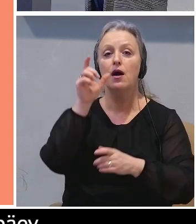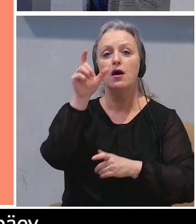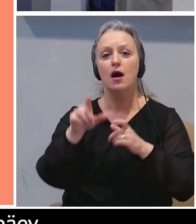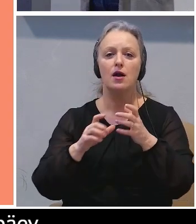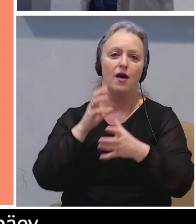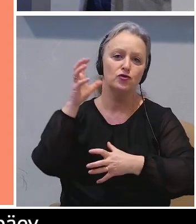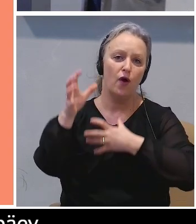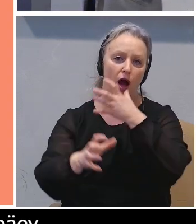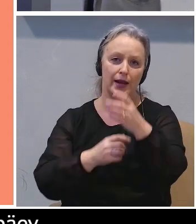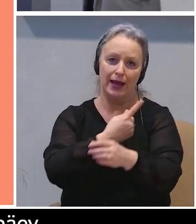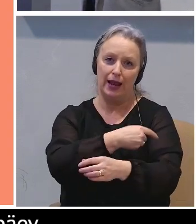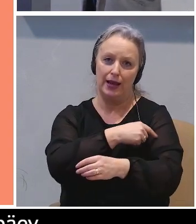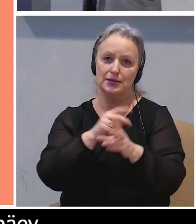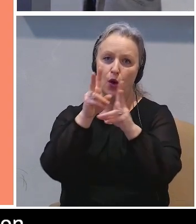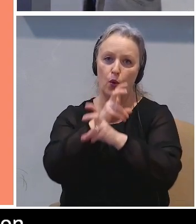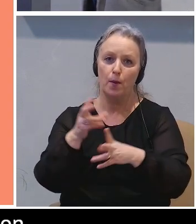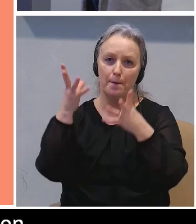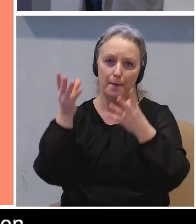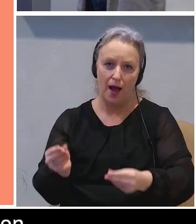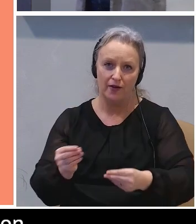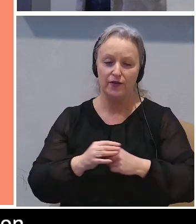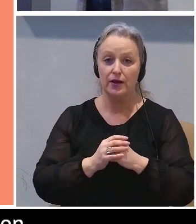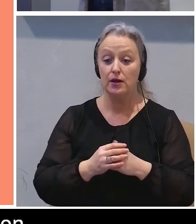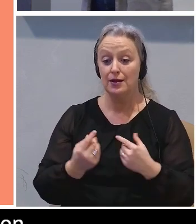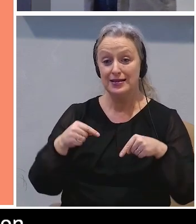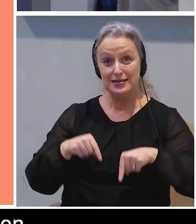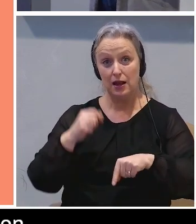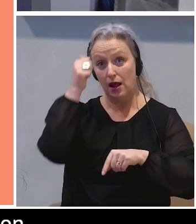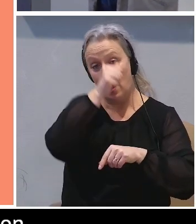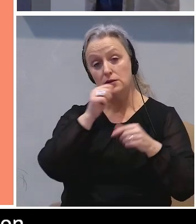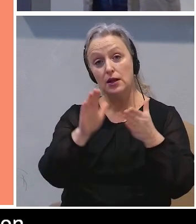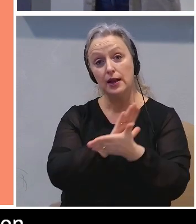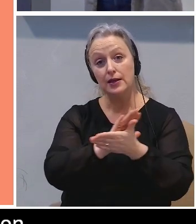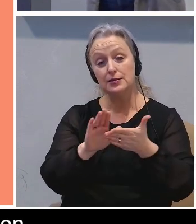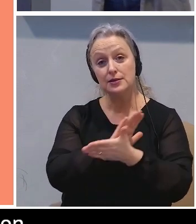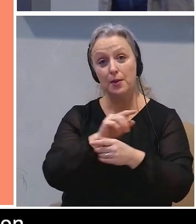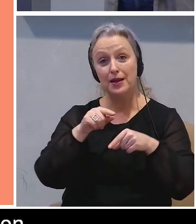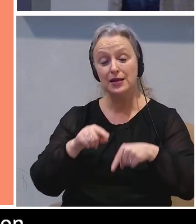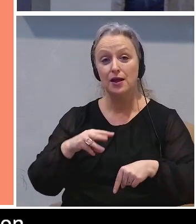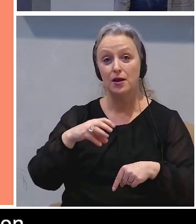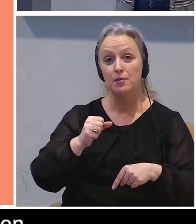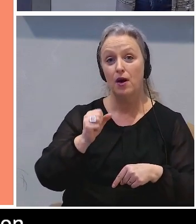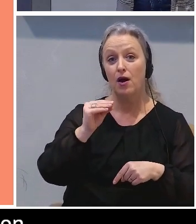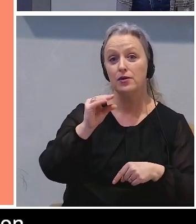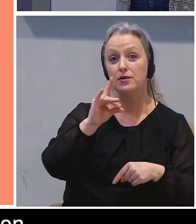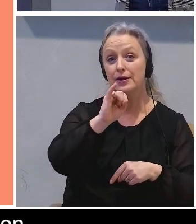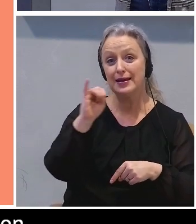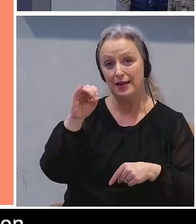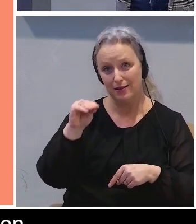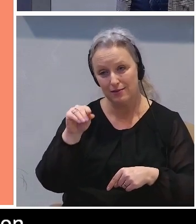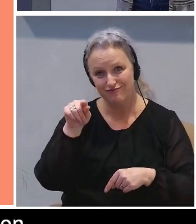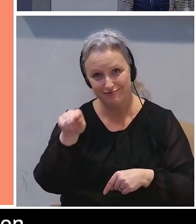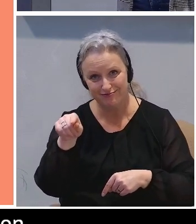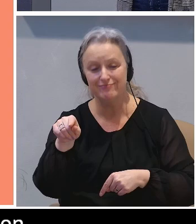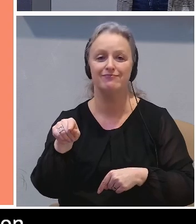Madrid and it's about the inclusivity of patients in clinical trials. I invite everyone, it's free, both online and